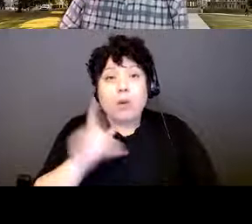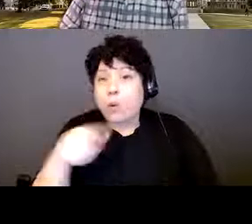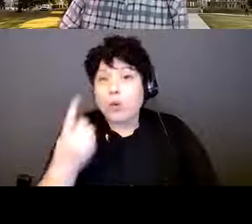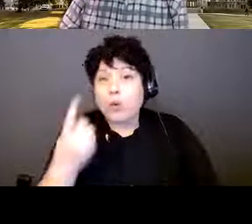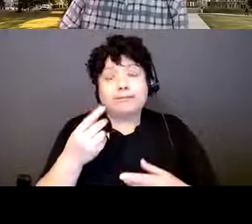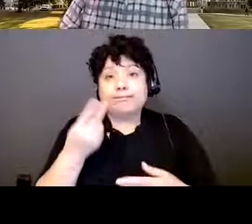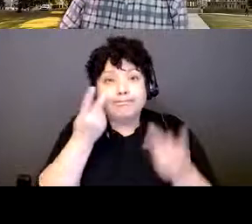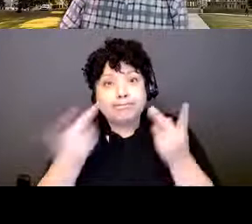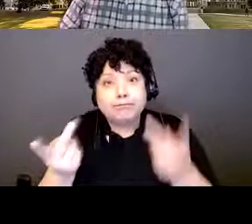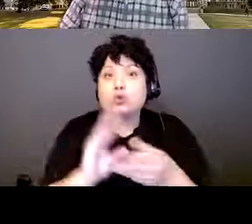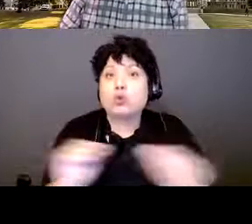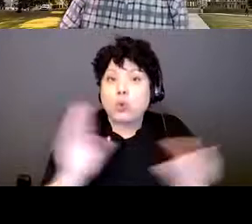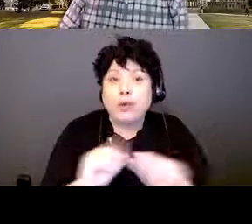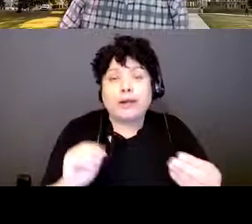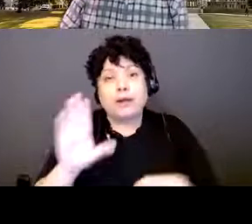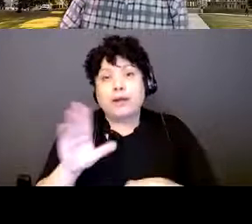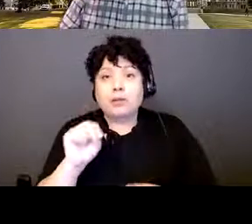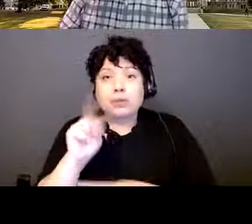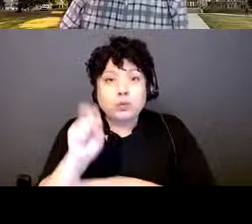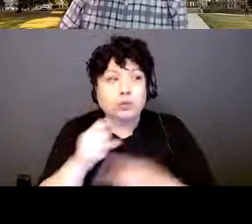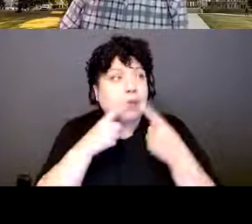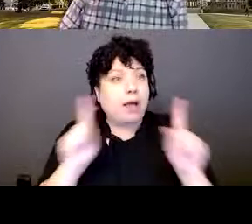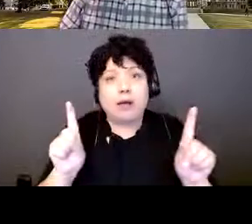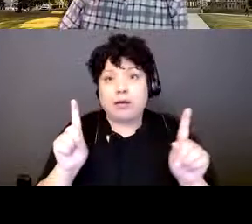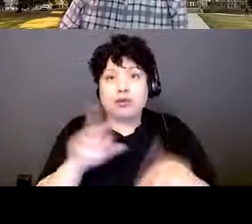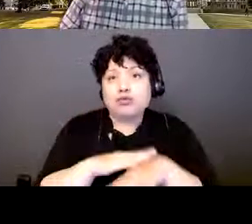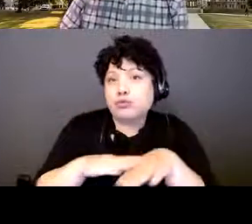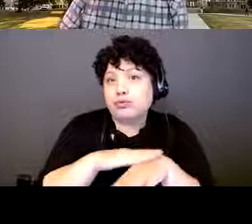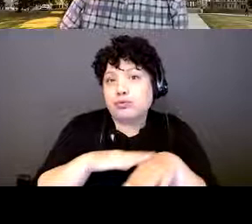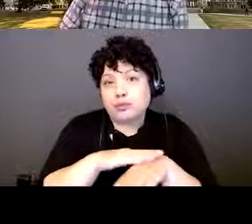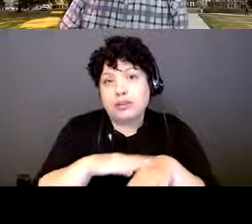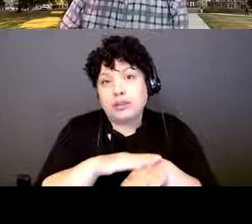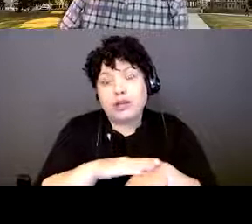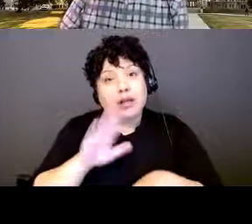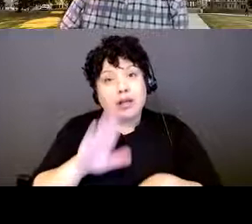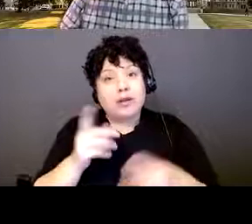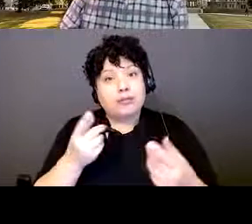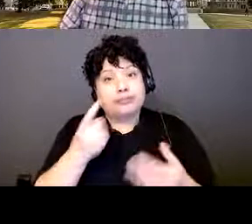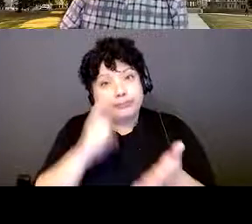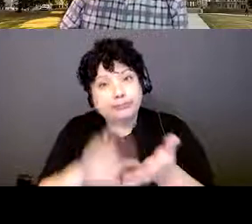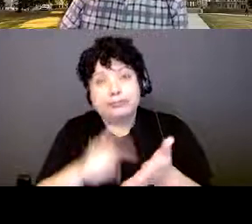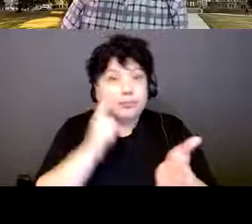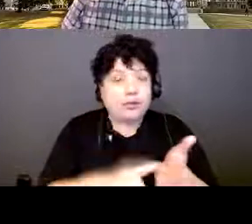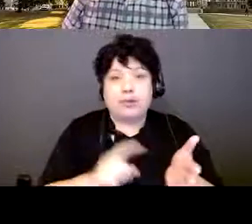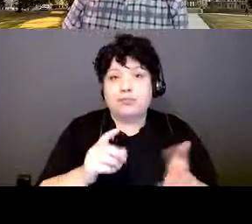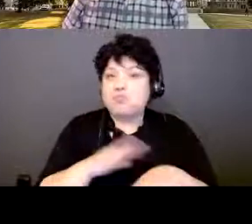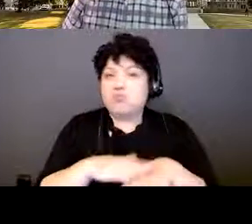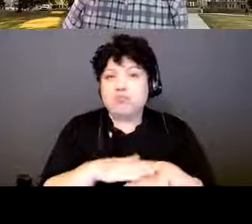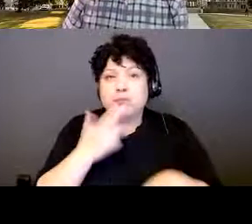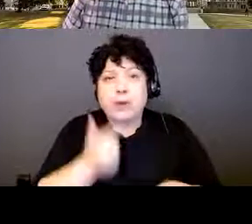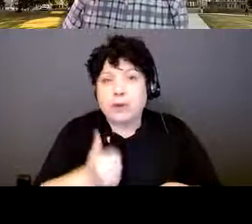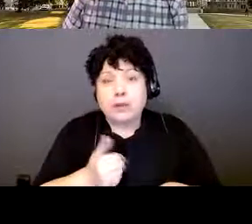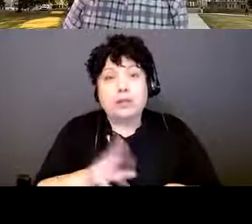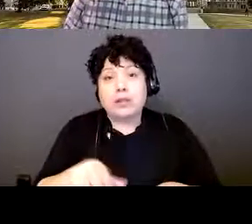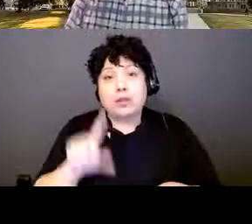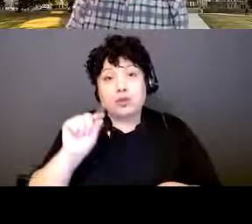few cases sort of are elevated to sort of national prominence. But, you know, just in 2020, there were